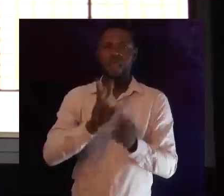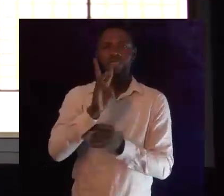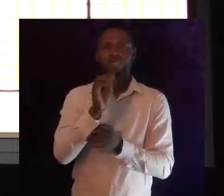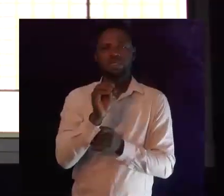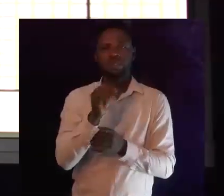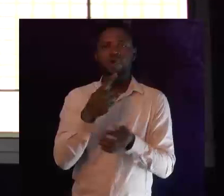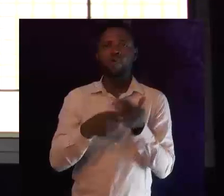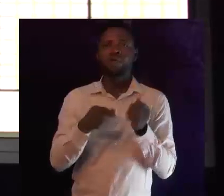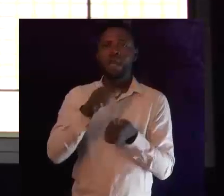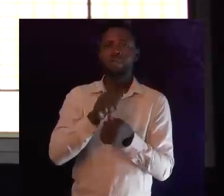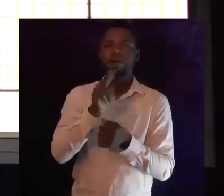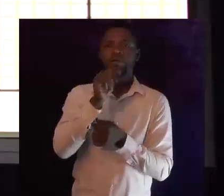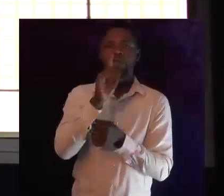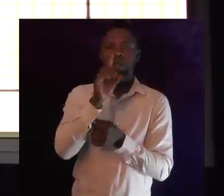Unda?